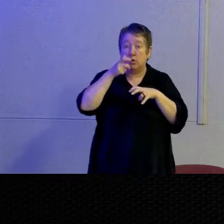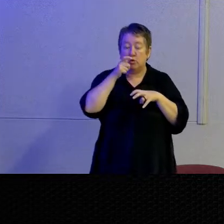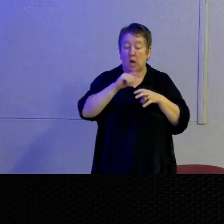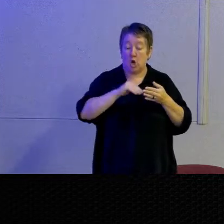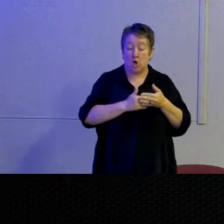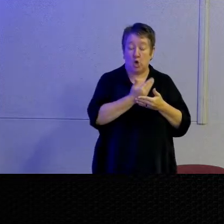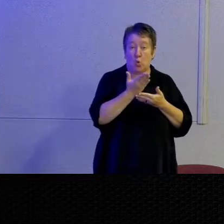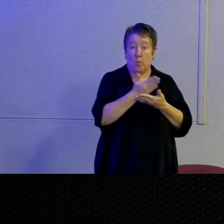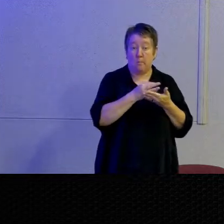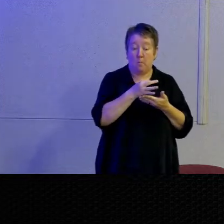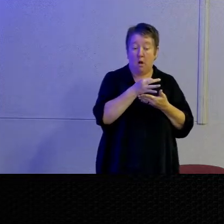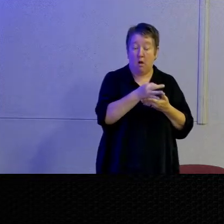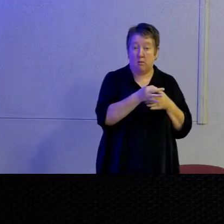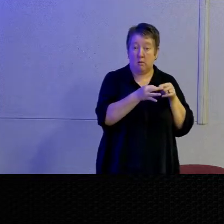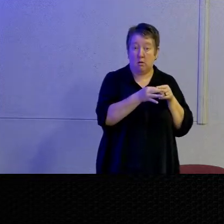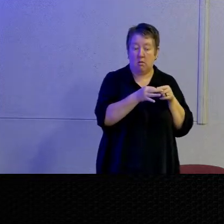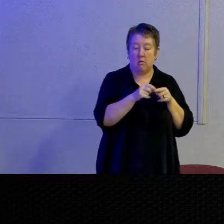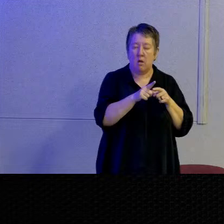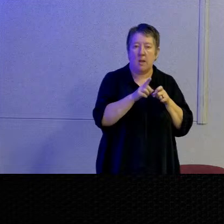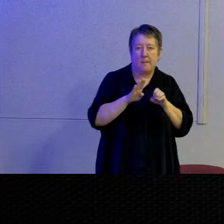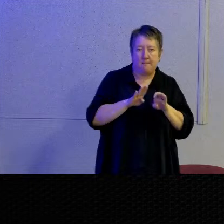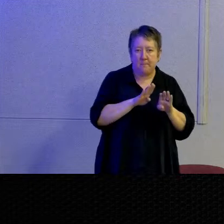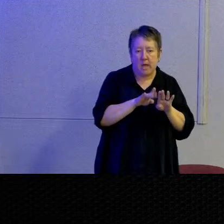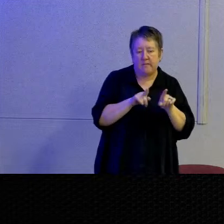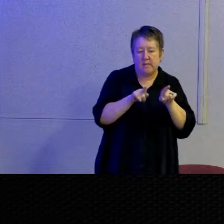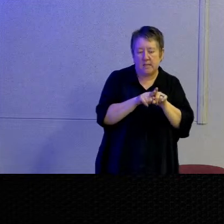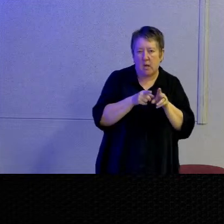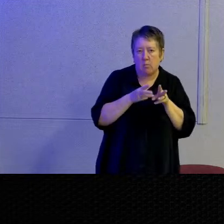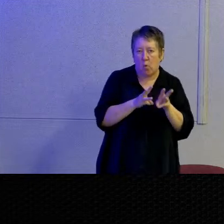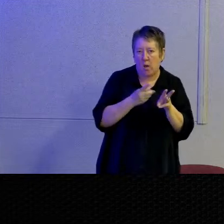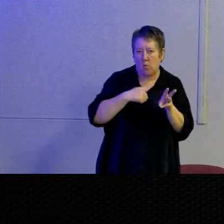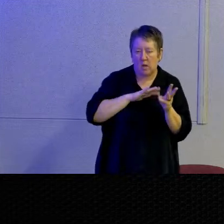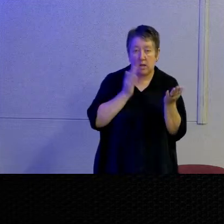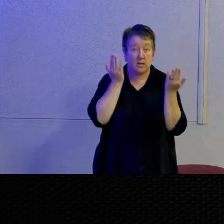particle behaved in all the ways that we expected.